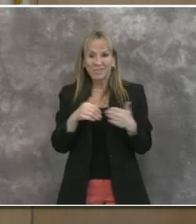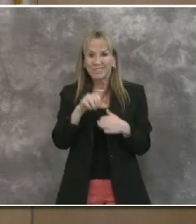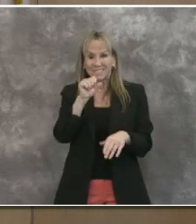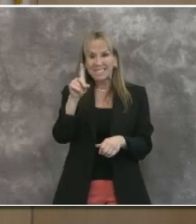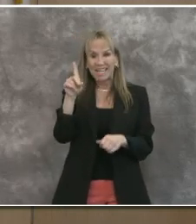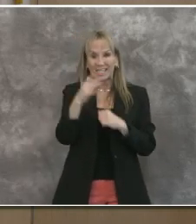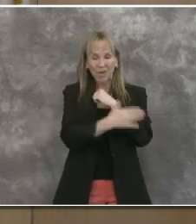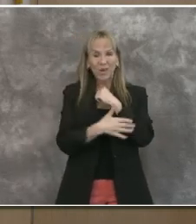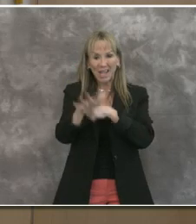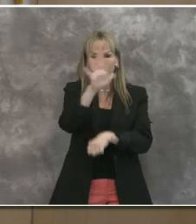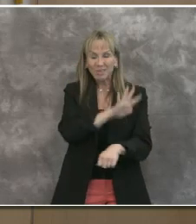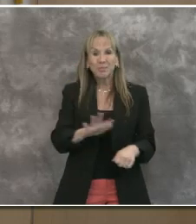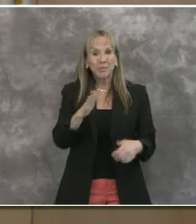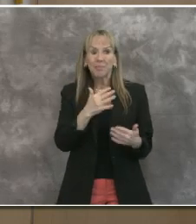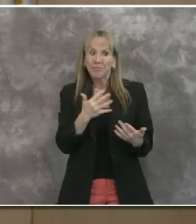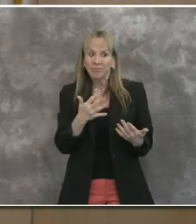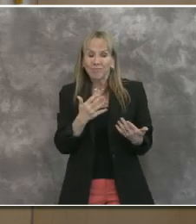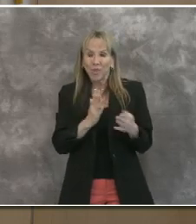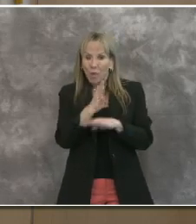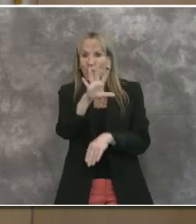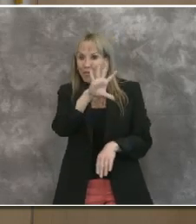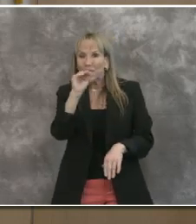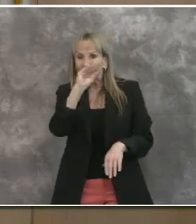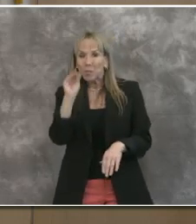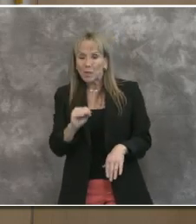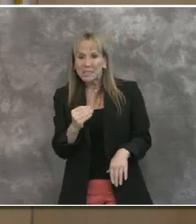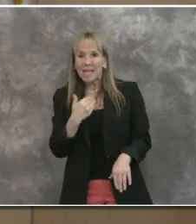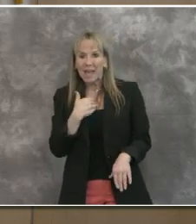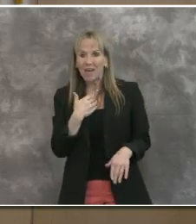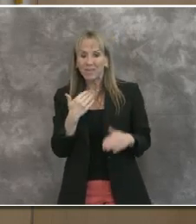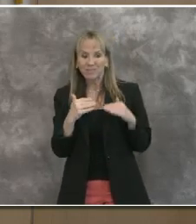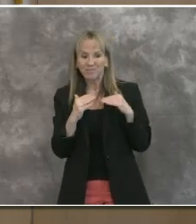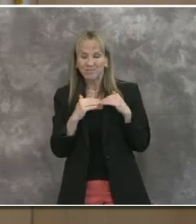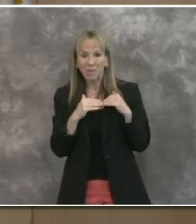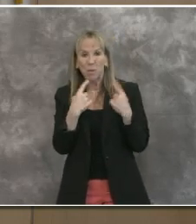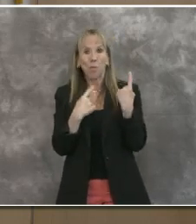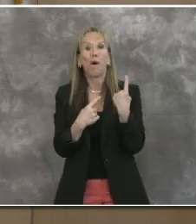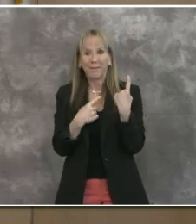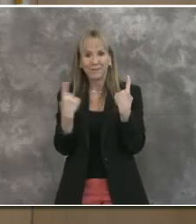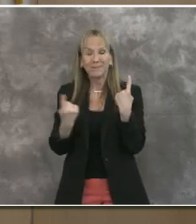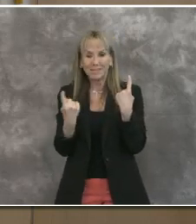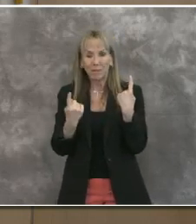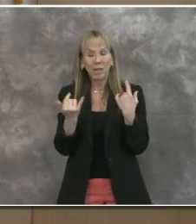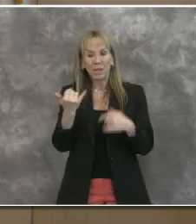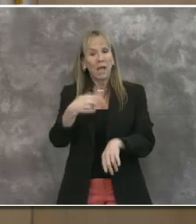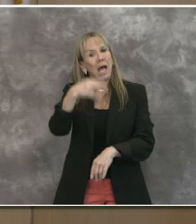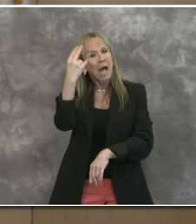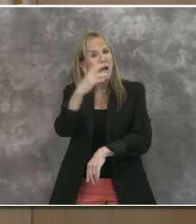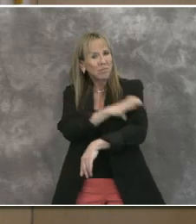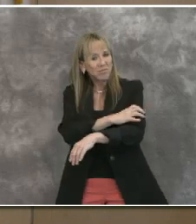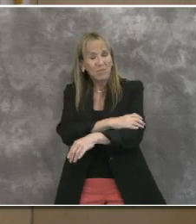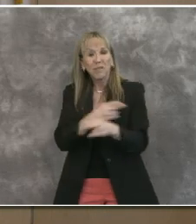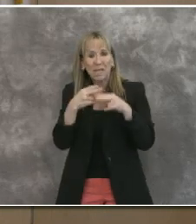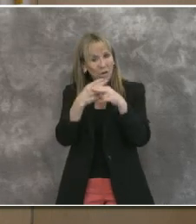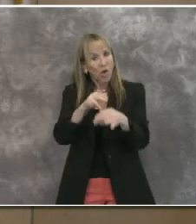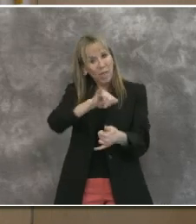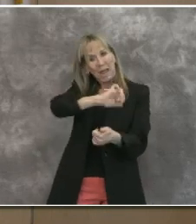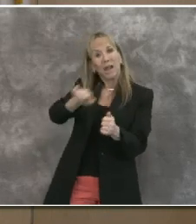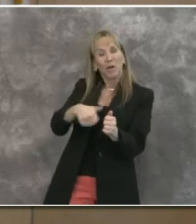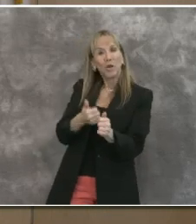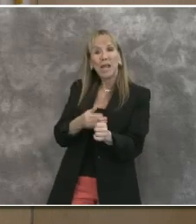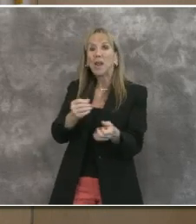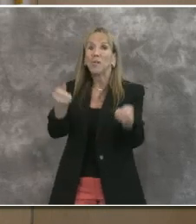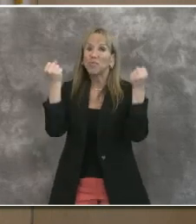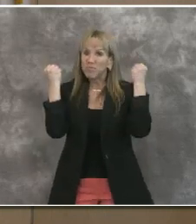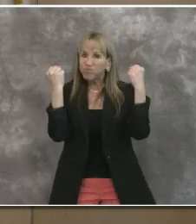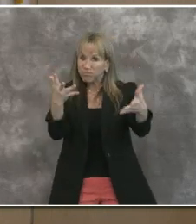of underlying medical condition. Hypertension alone is an underlying medical condition, and a large number of